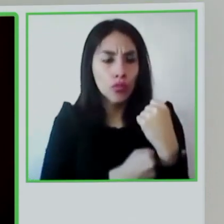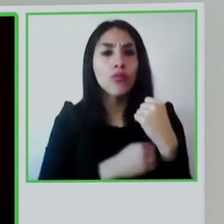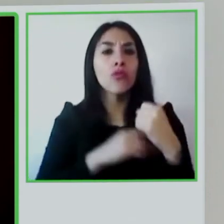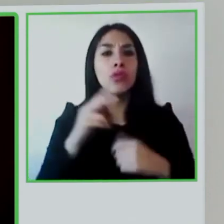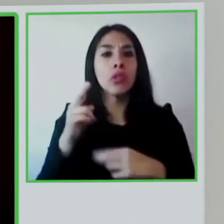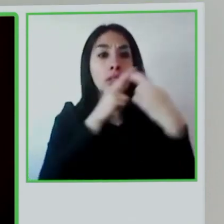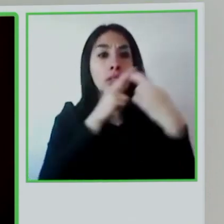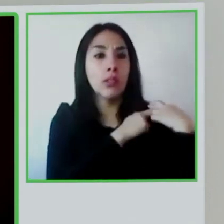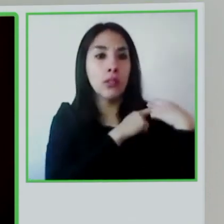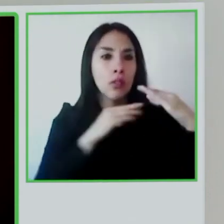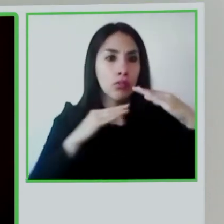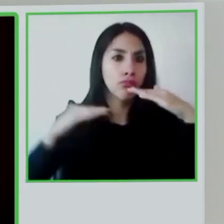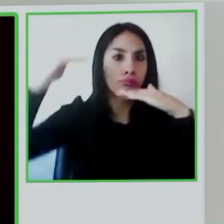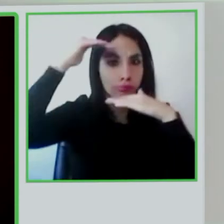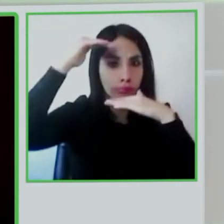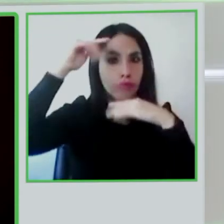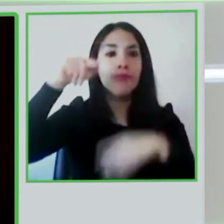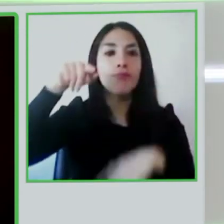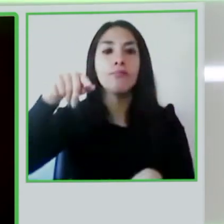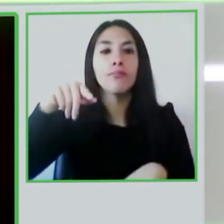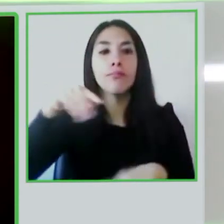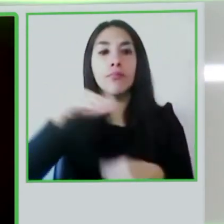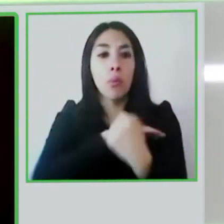potential workers.